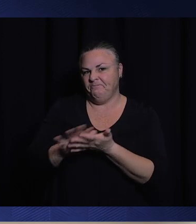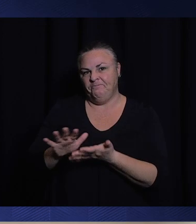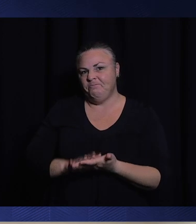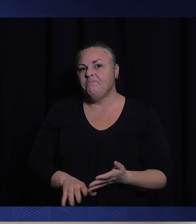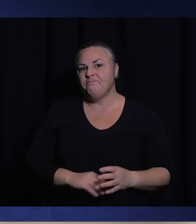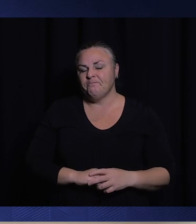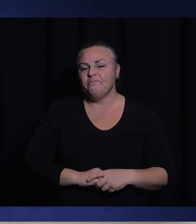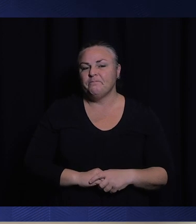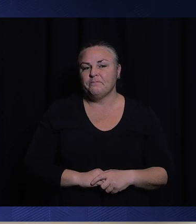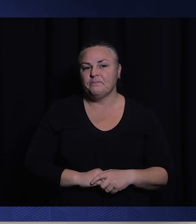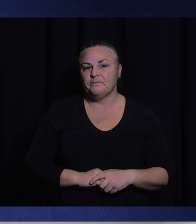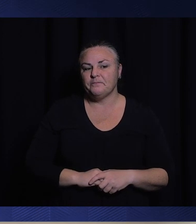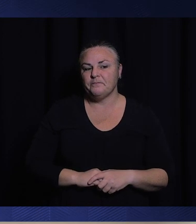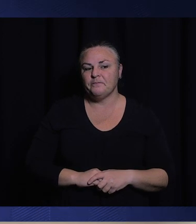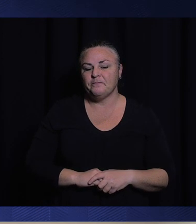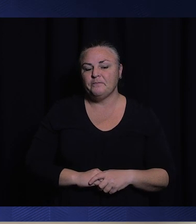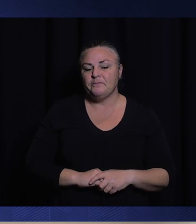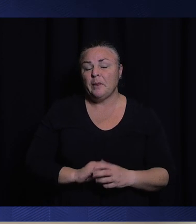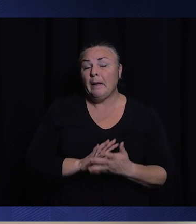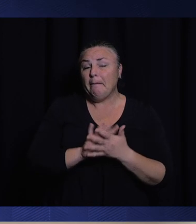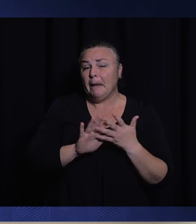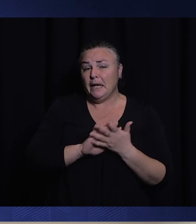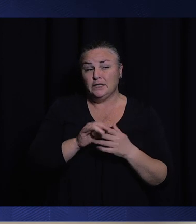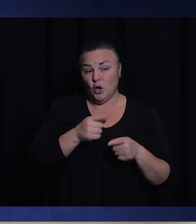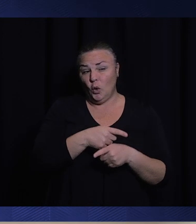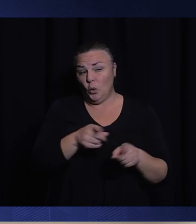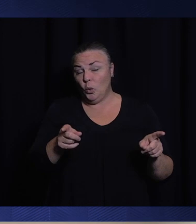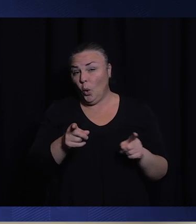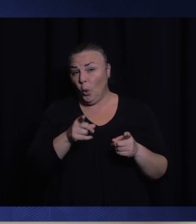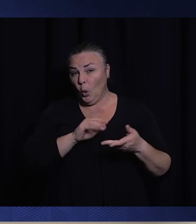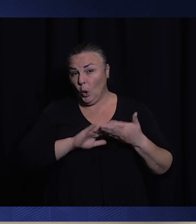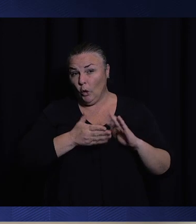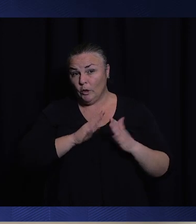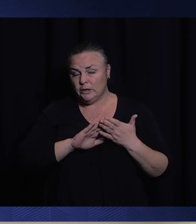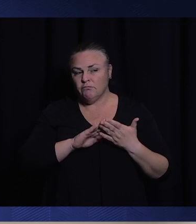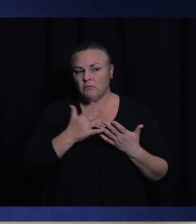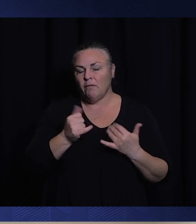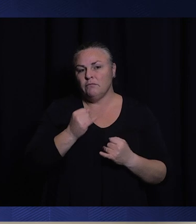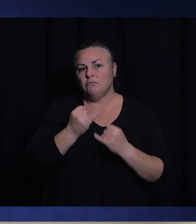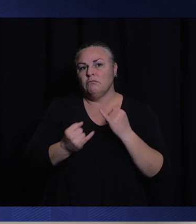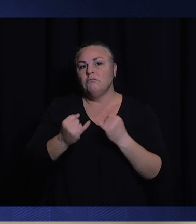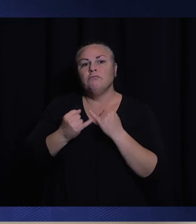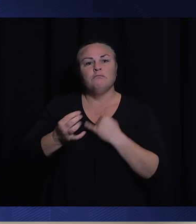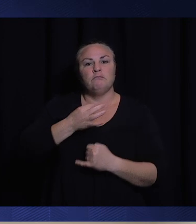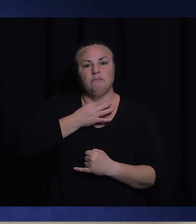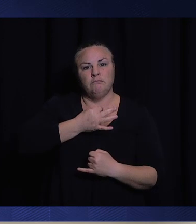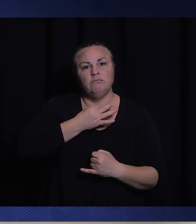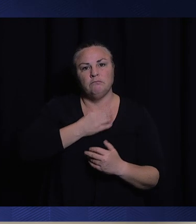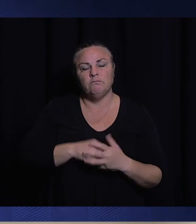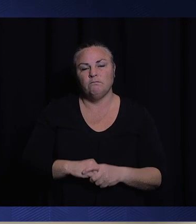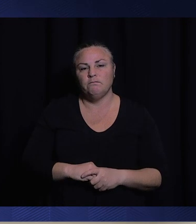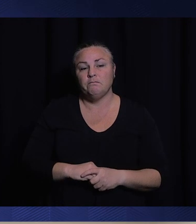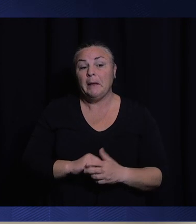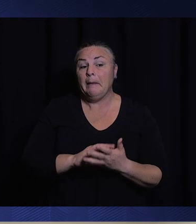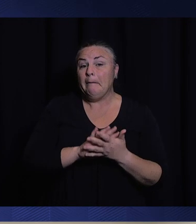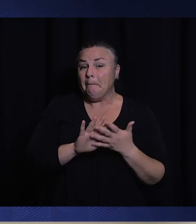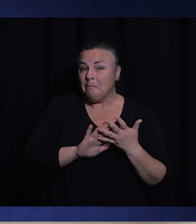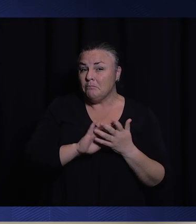resources. This is in addition to providing opportunities for recreation, education, and cultural